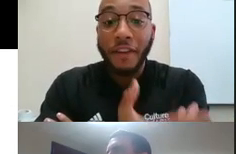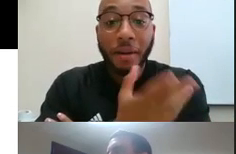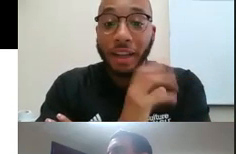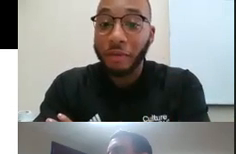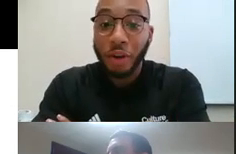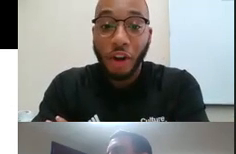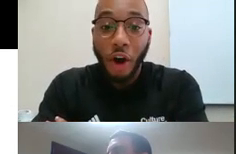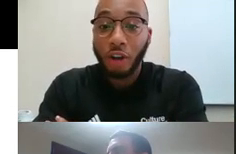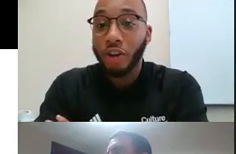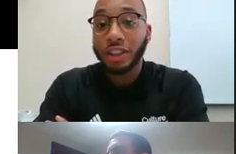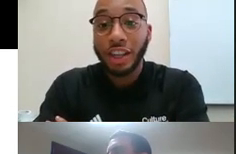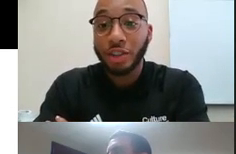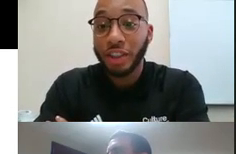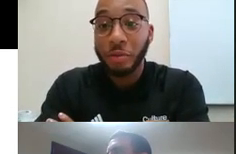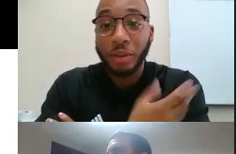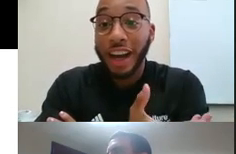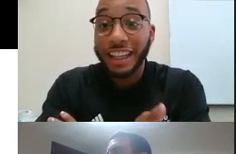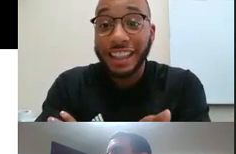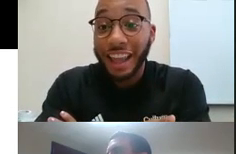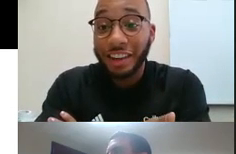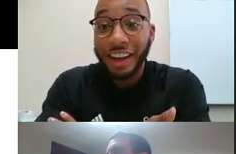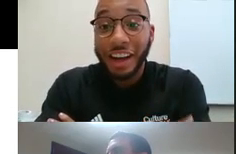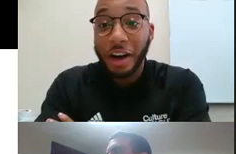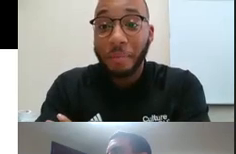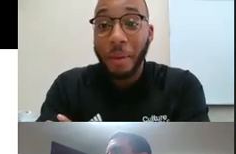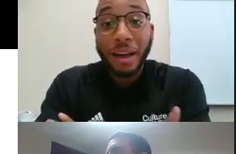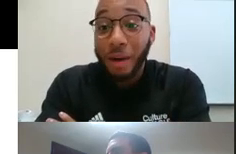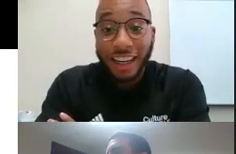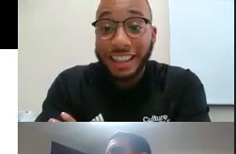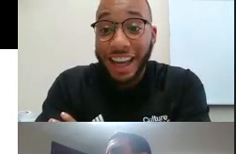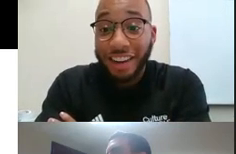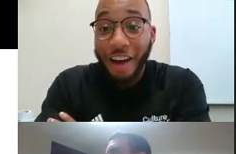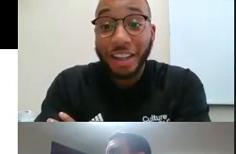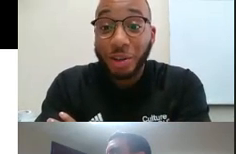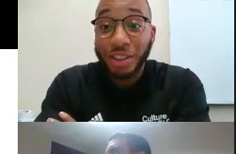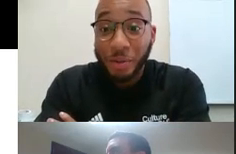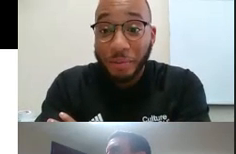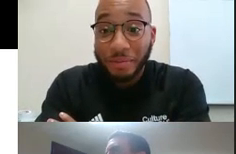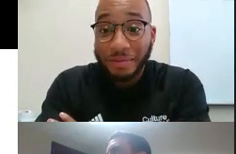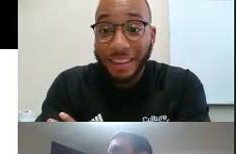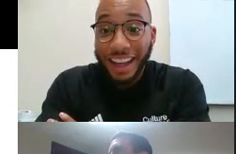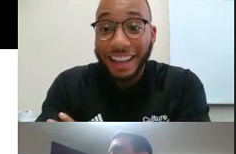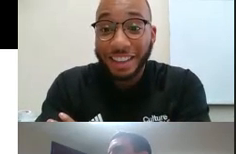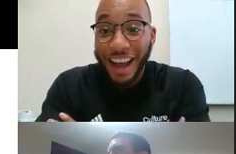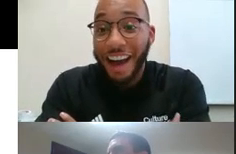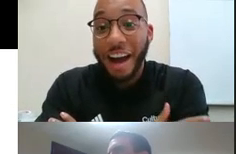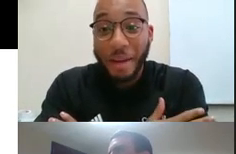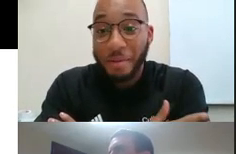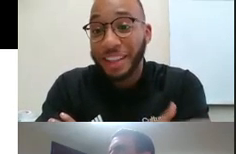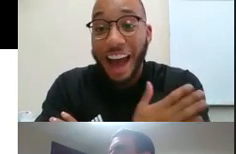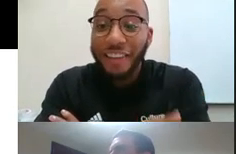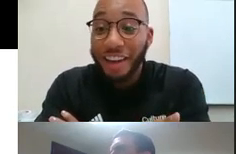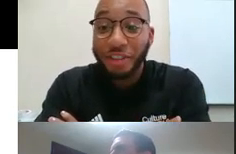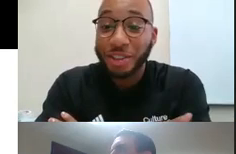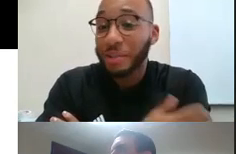my family, if we're all across the country, if we try to get together, the best way to get together now is on Zoom. And so now I'm able